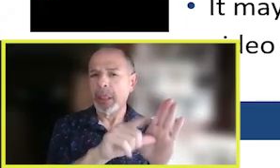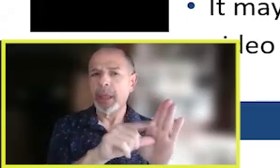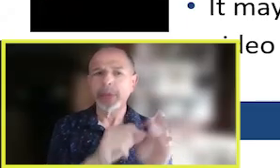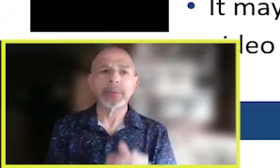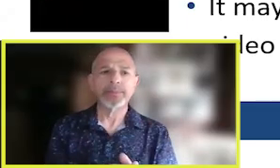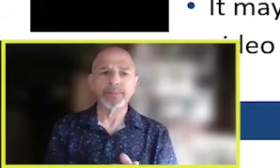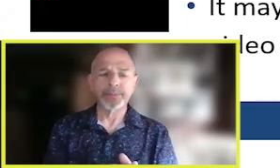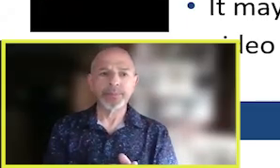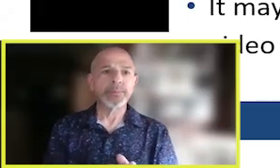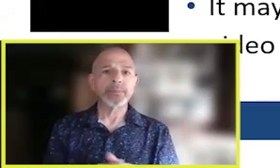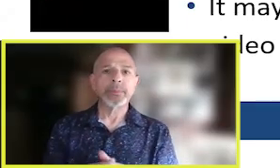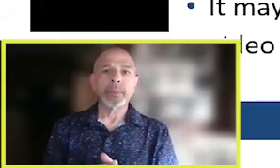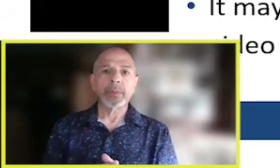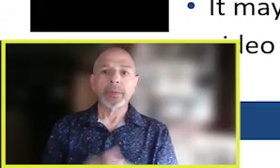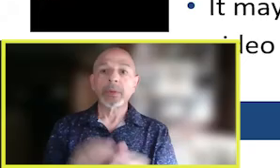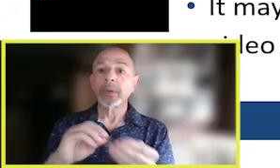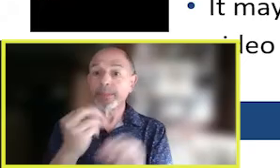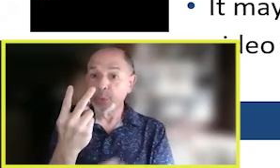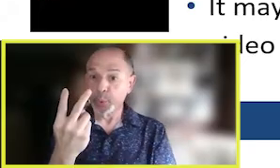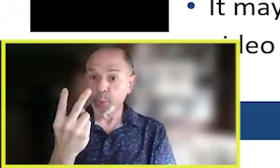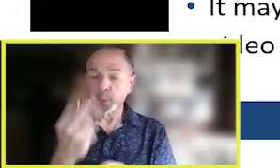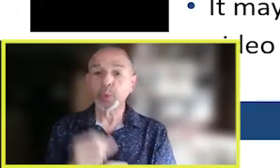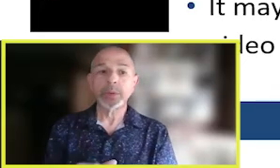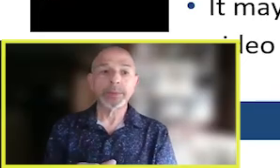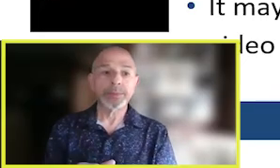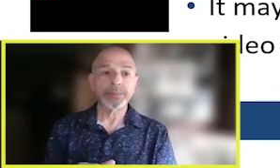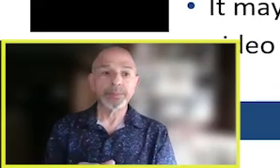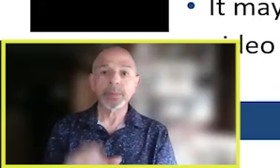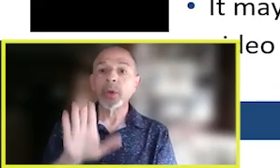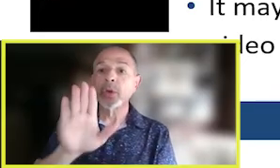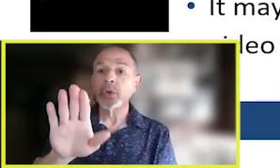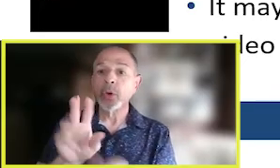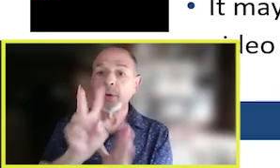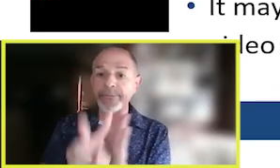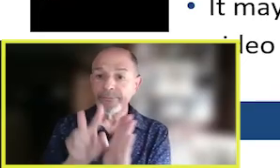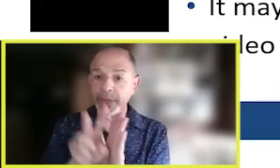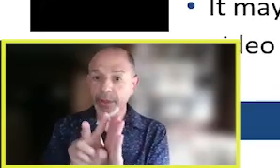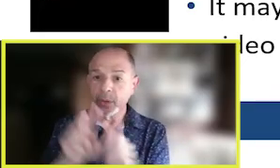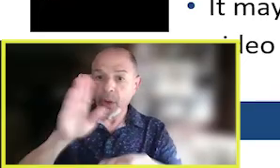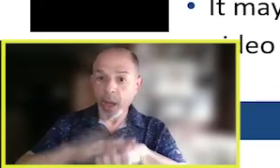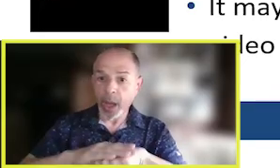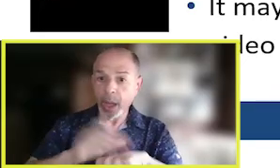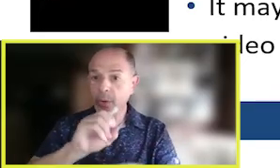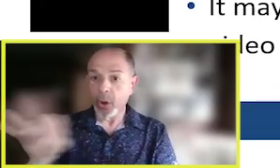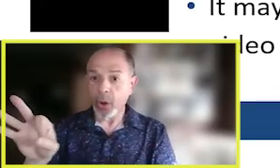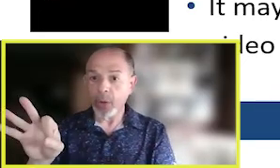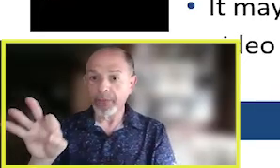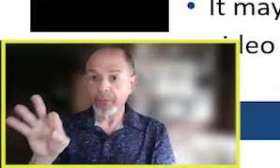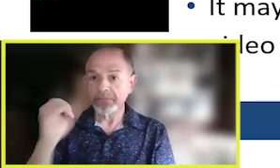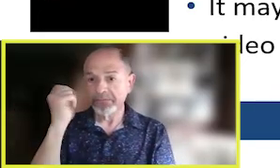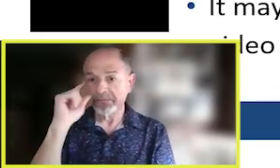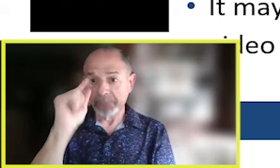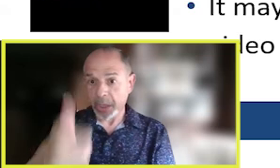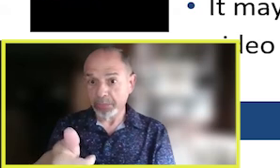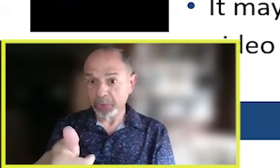bottom left. Tip number 2, it's your choice to turn your video on or off. If your Wi-Fi is struggling, it may